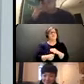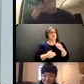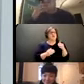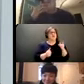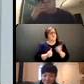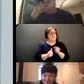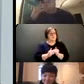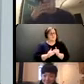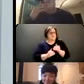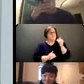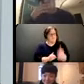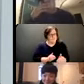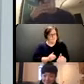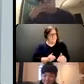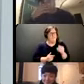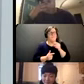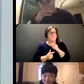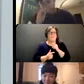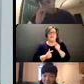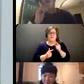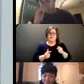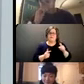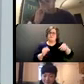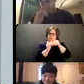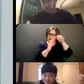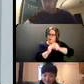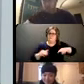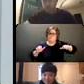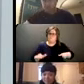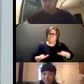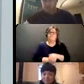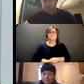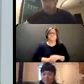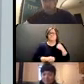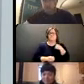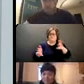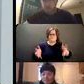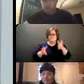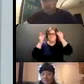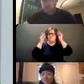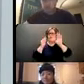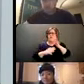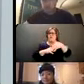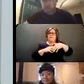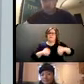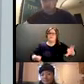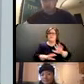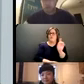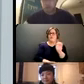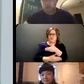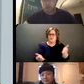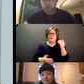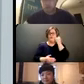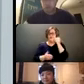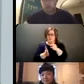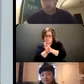share which nation's territory that you are on in the chat. If you are unsure or if you would like to know more, you can visit nativeland.ca, which